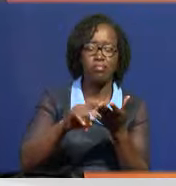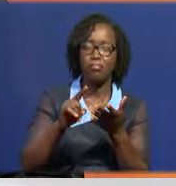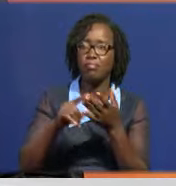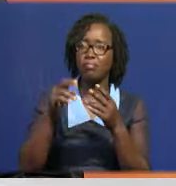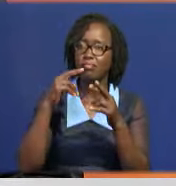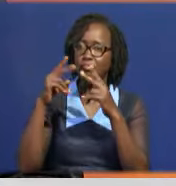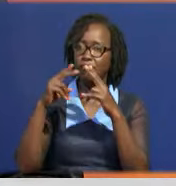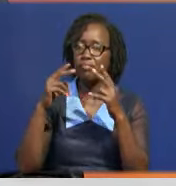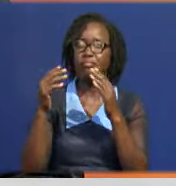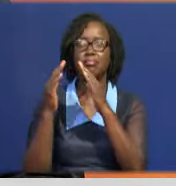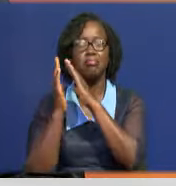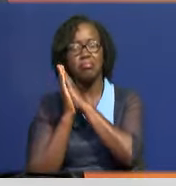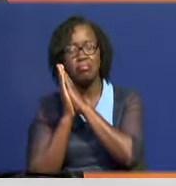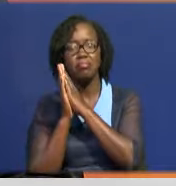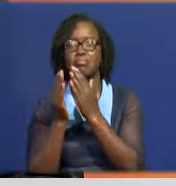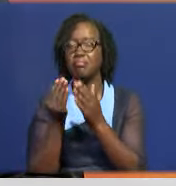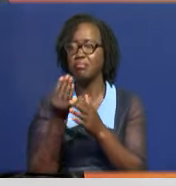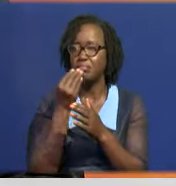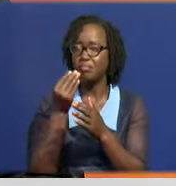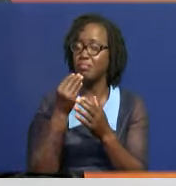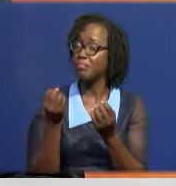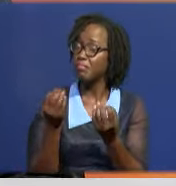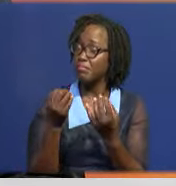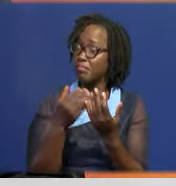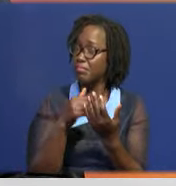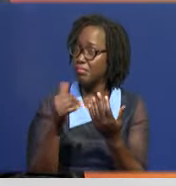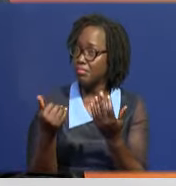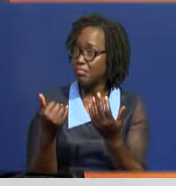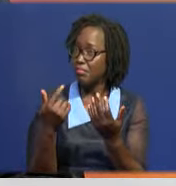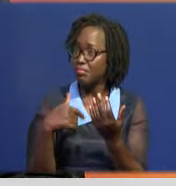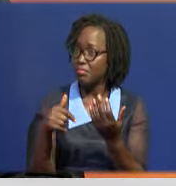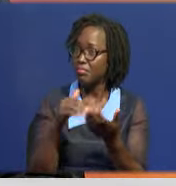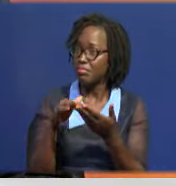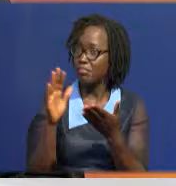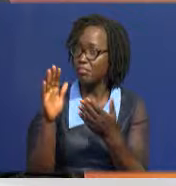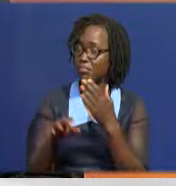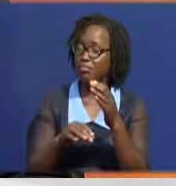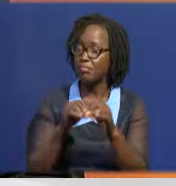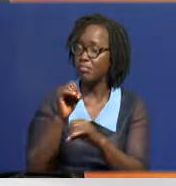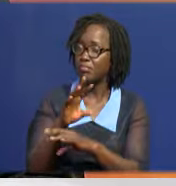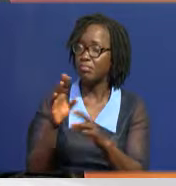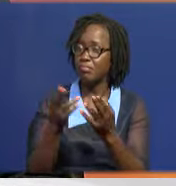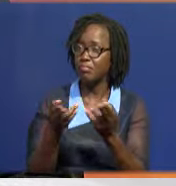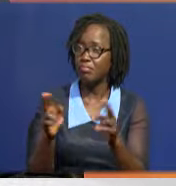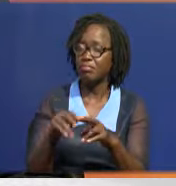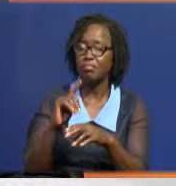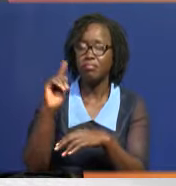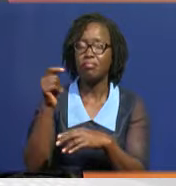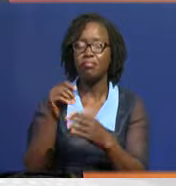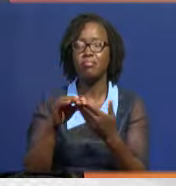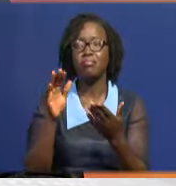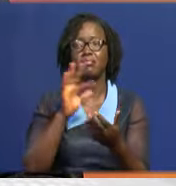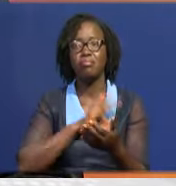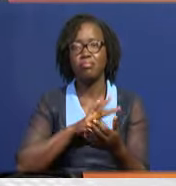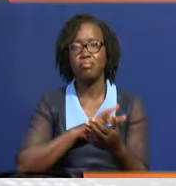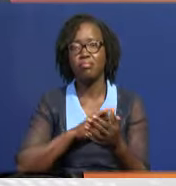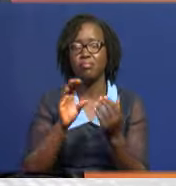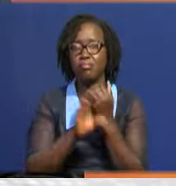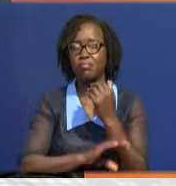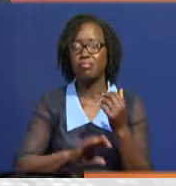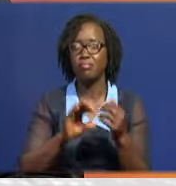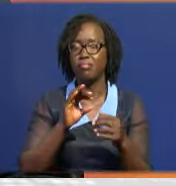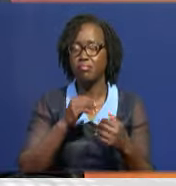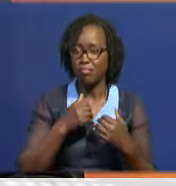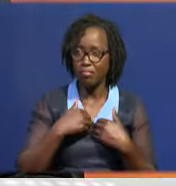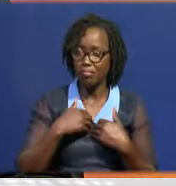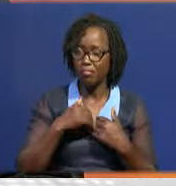hotel, accommodation, food, and so on. So for us, the more production take place in Kenya, the more benefits the country gain.